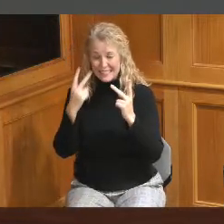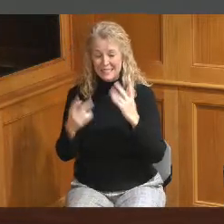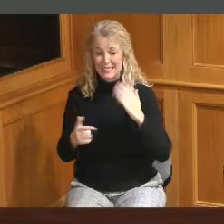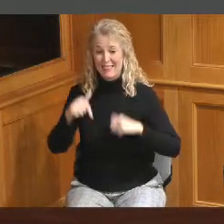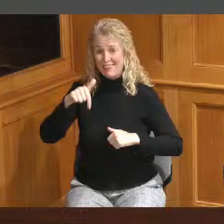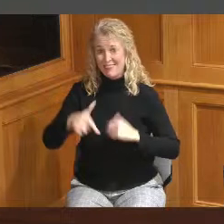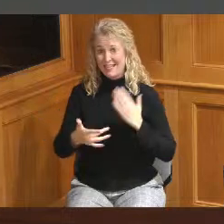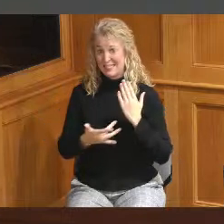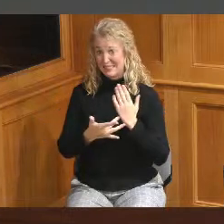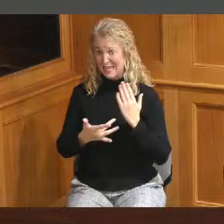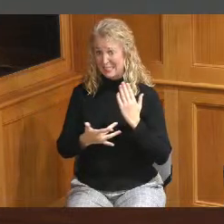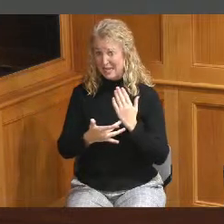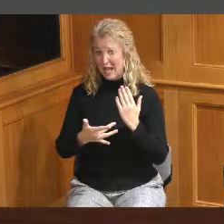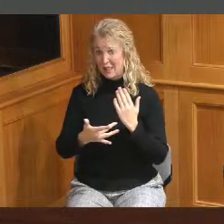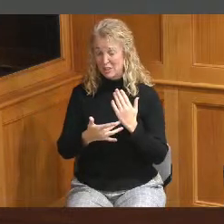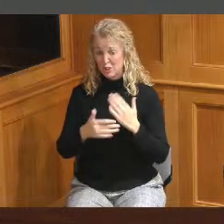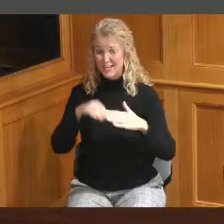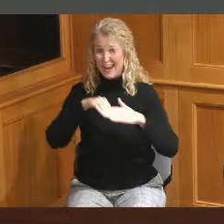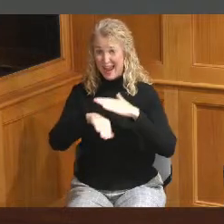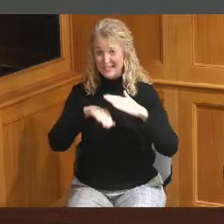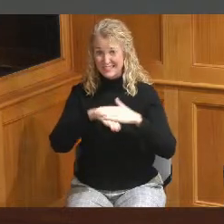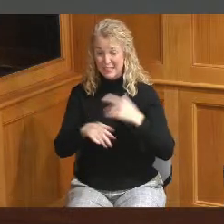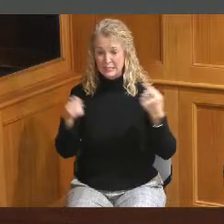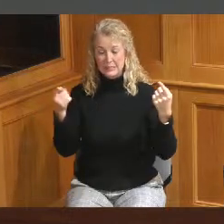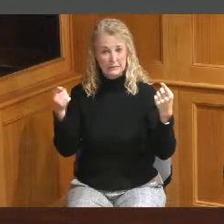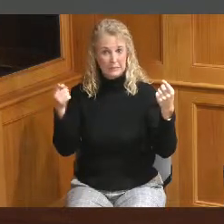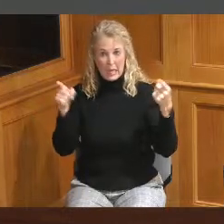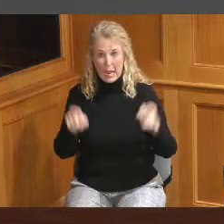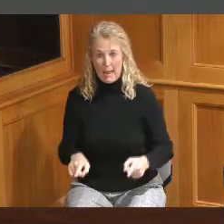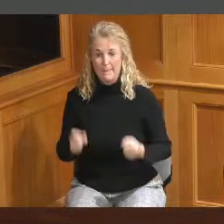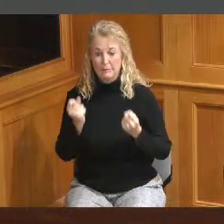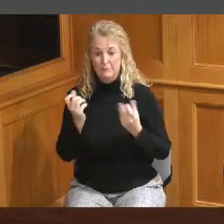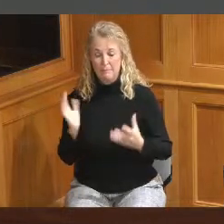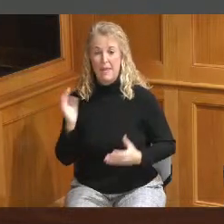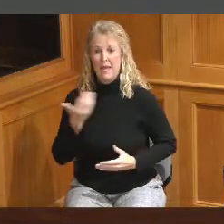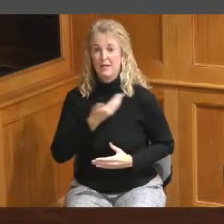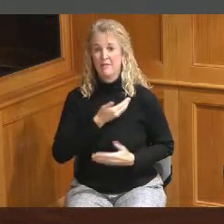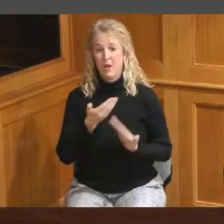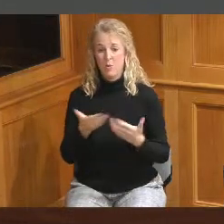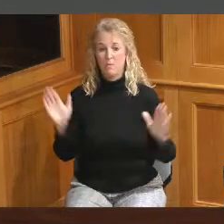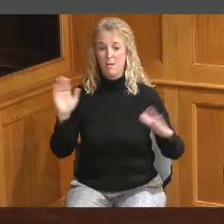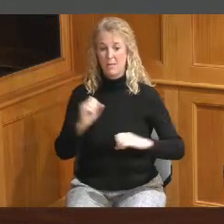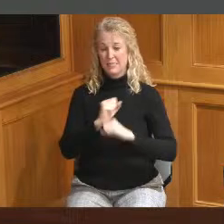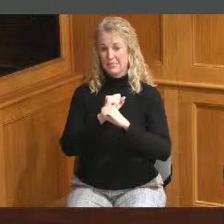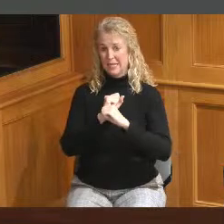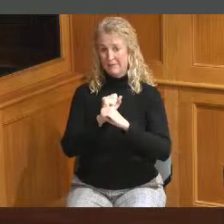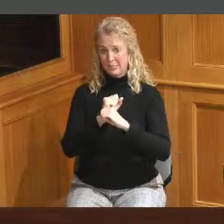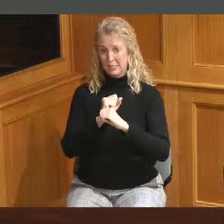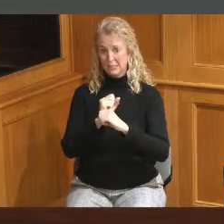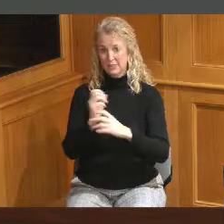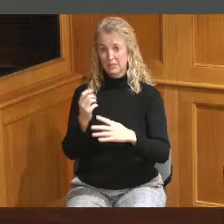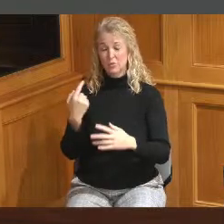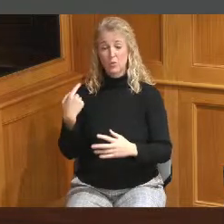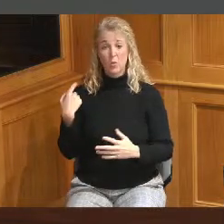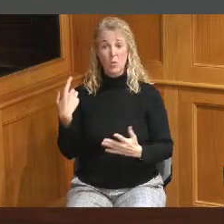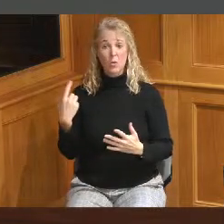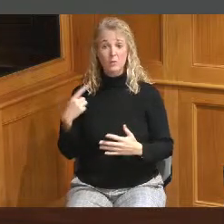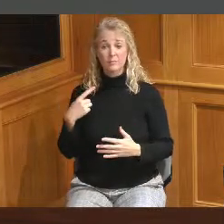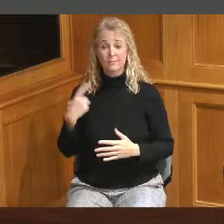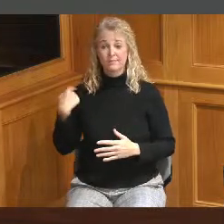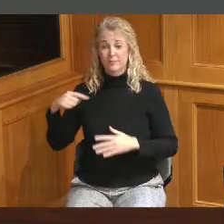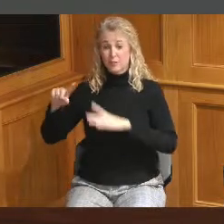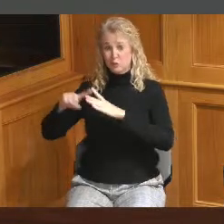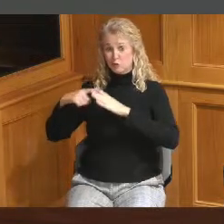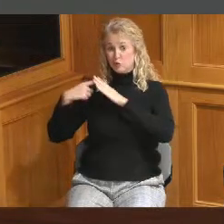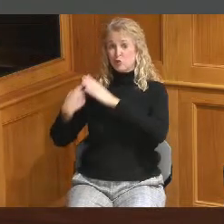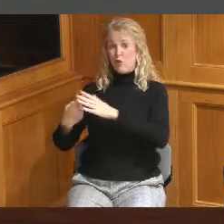technology platform accessed across the board in many of our public safety departments. And as I said at the very beginning, kicking